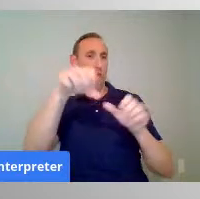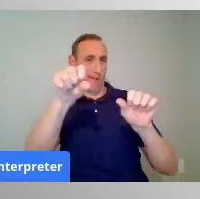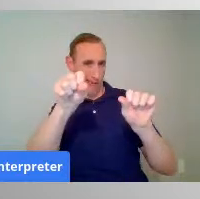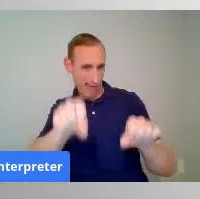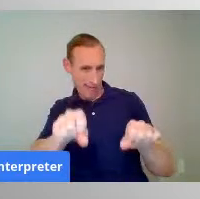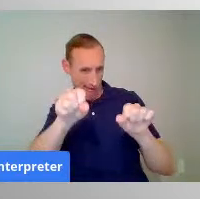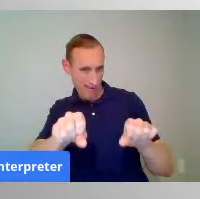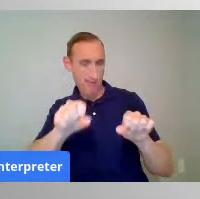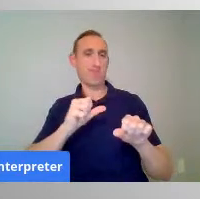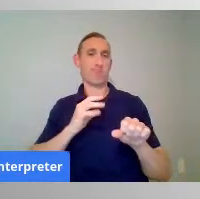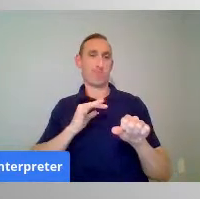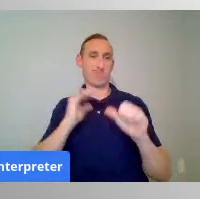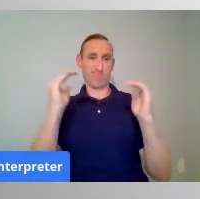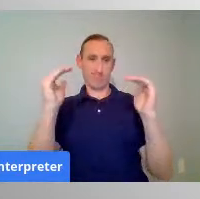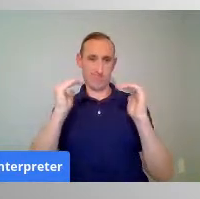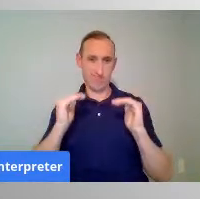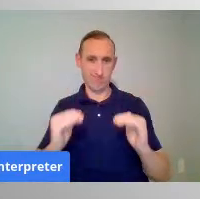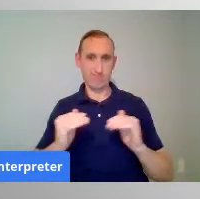Okay, next.